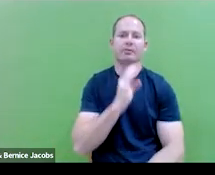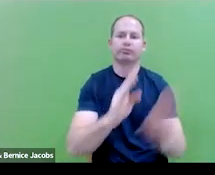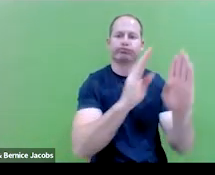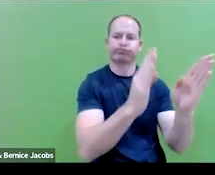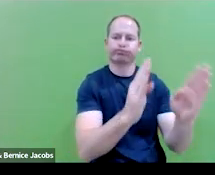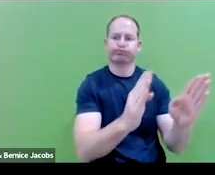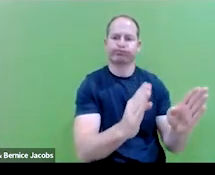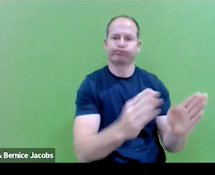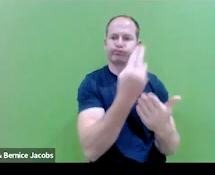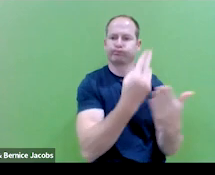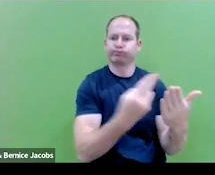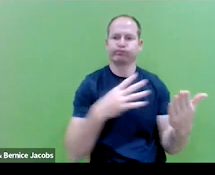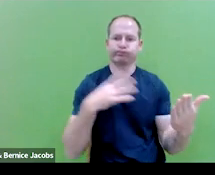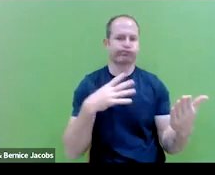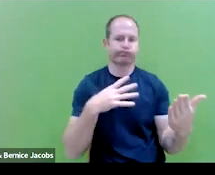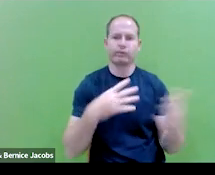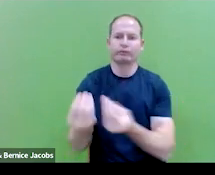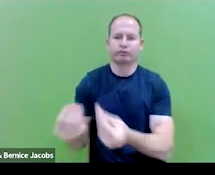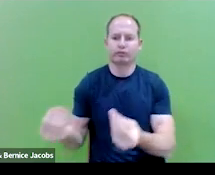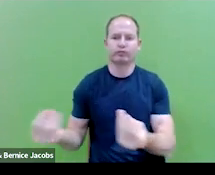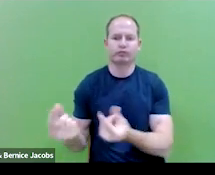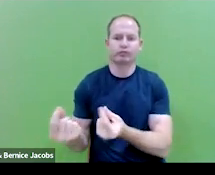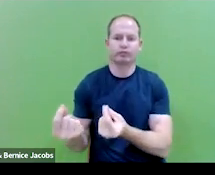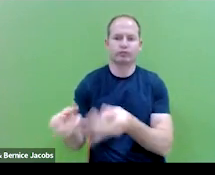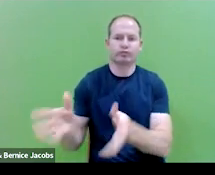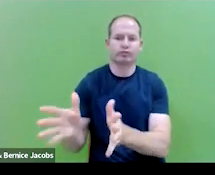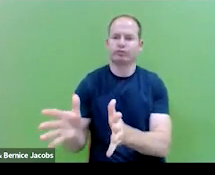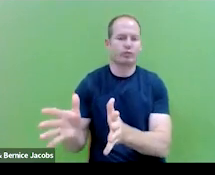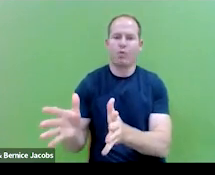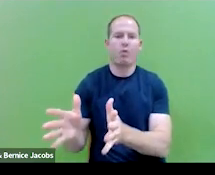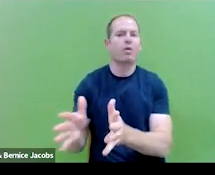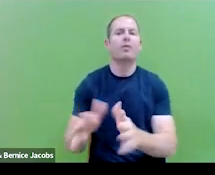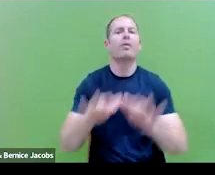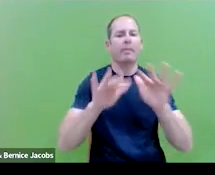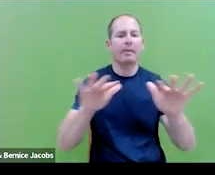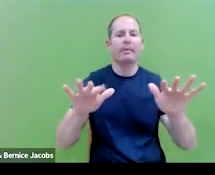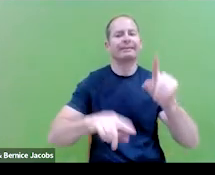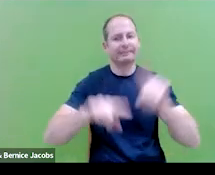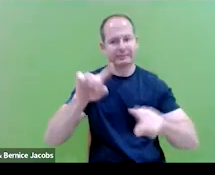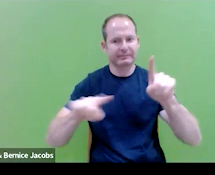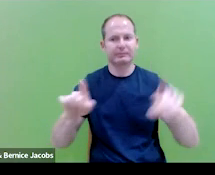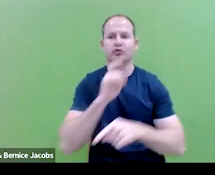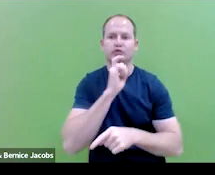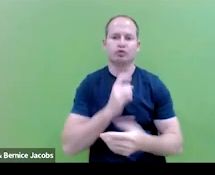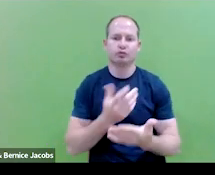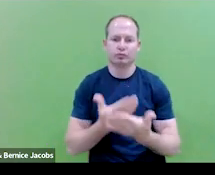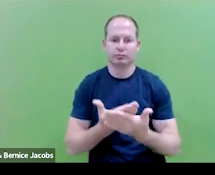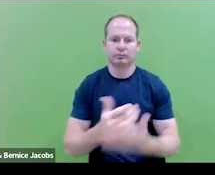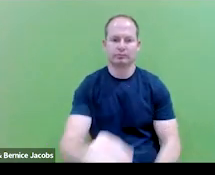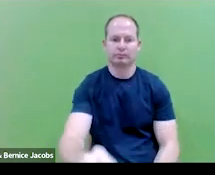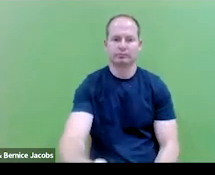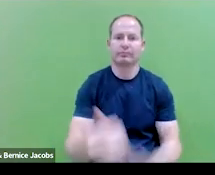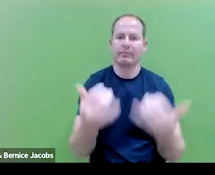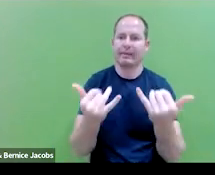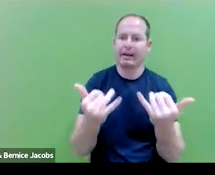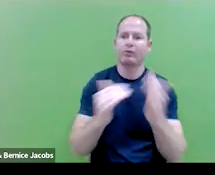kids to interact with. So very useful for some users. So I just wanted to share some of